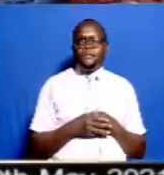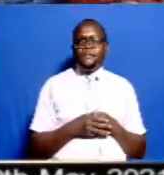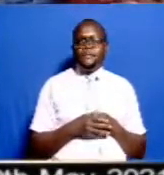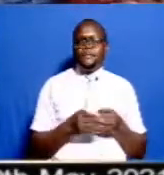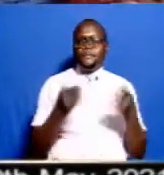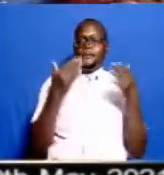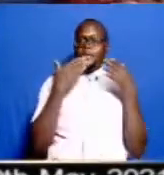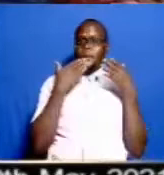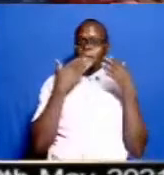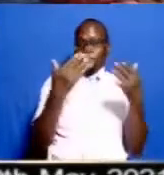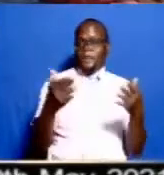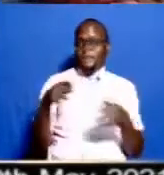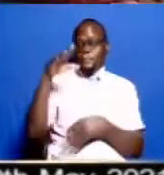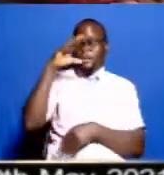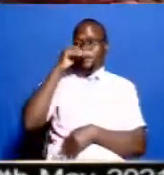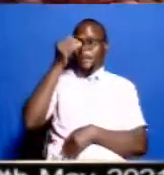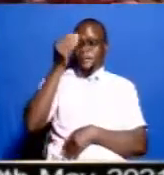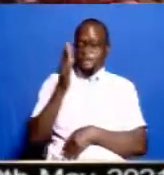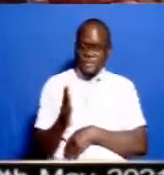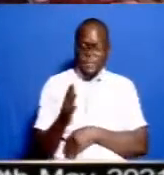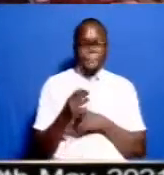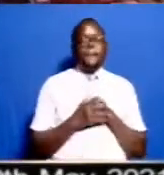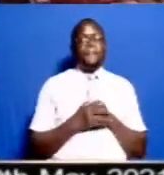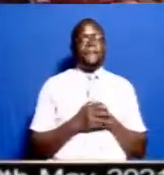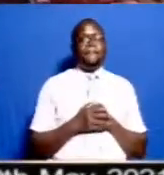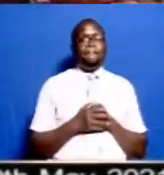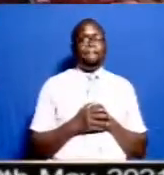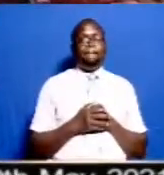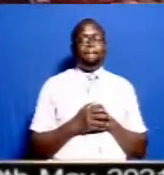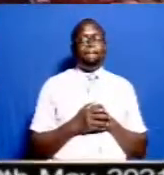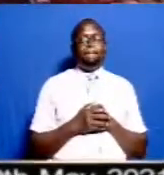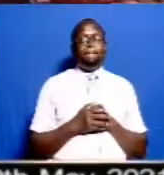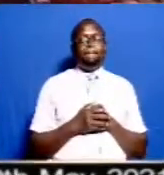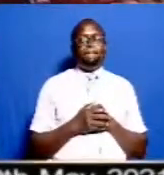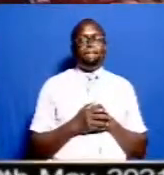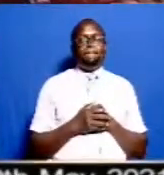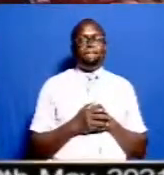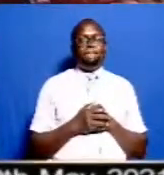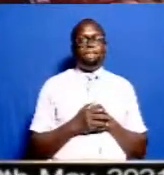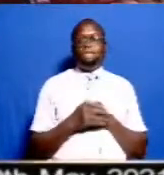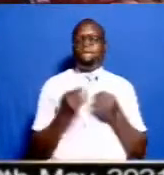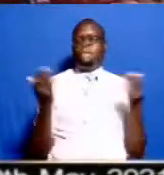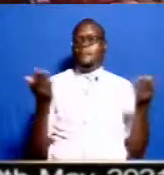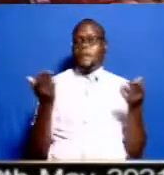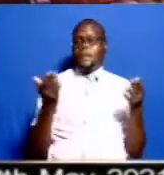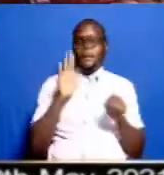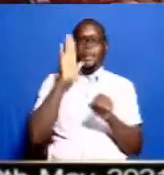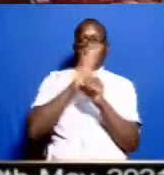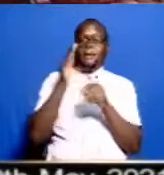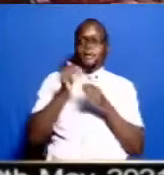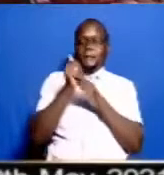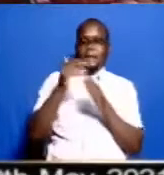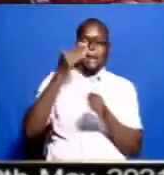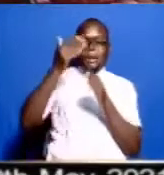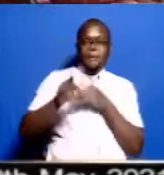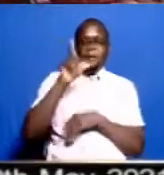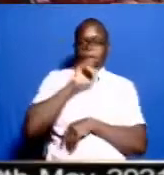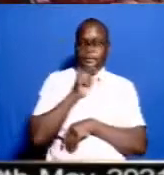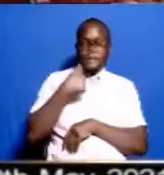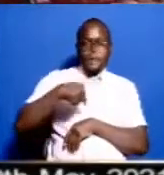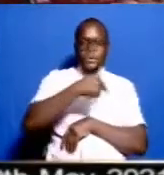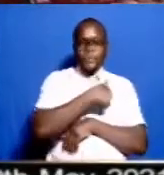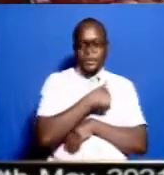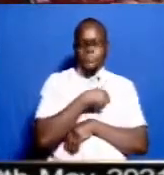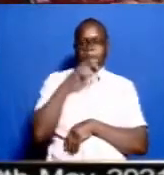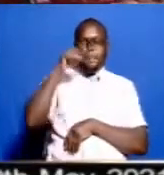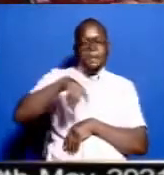Thank you, Madam Speaker. Madam Speaker, taking off from where the majority leader has ended, we have to first of